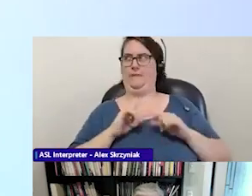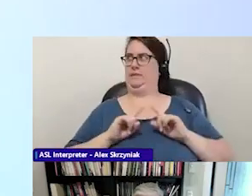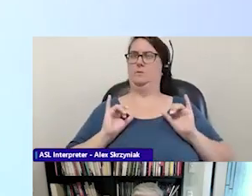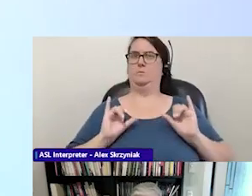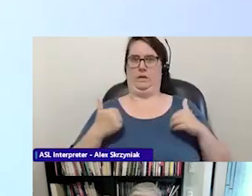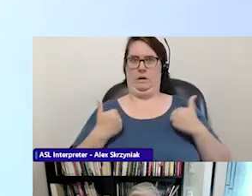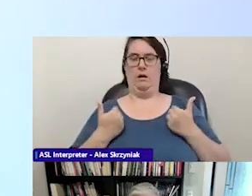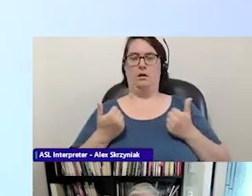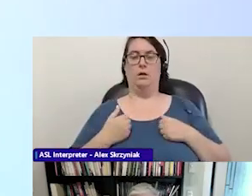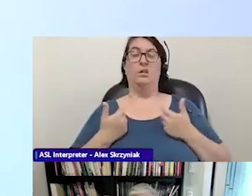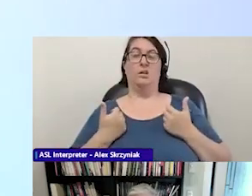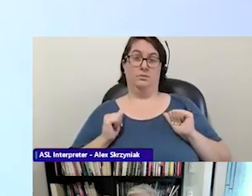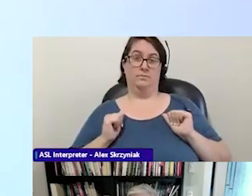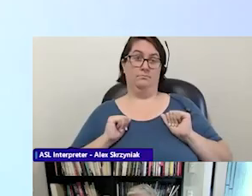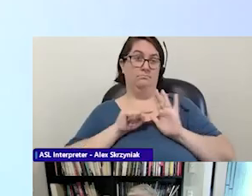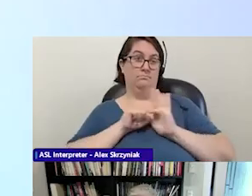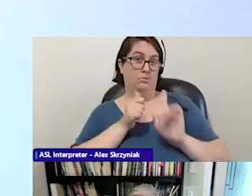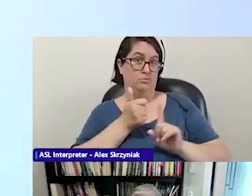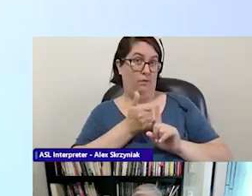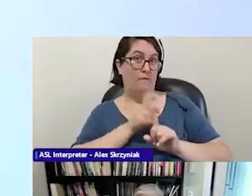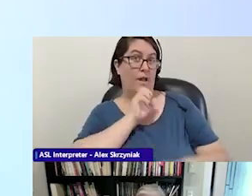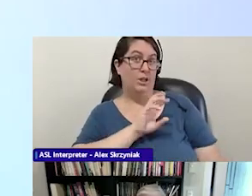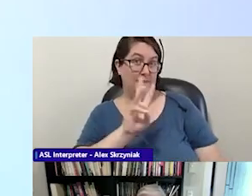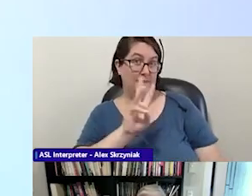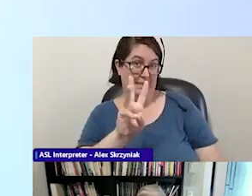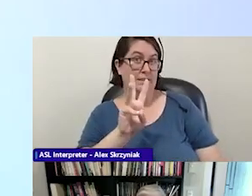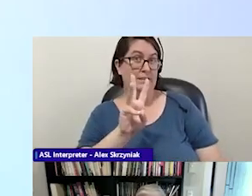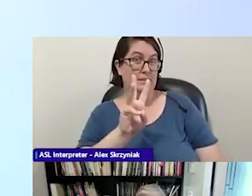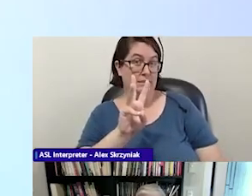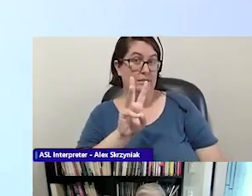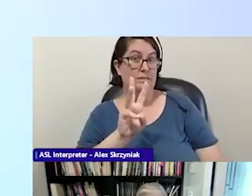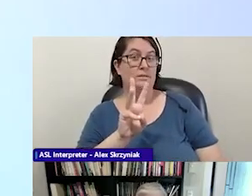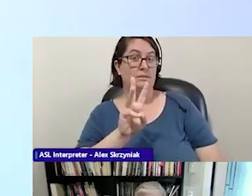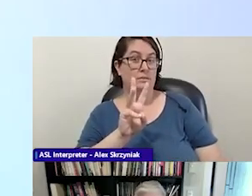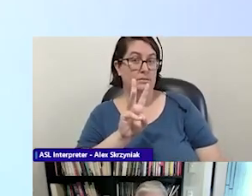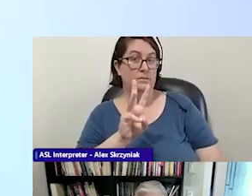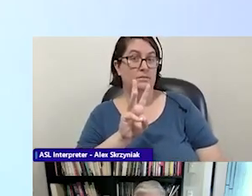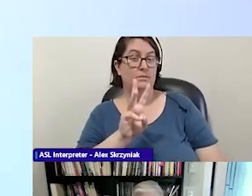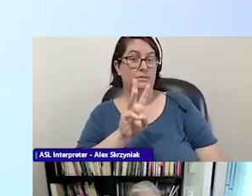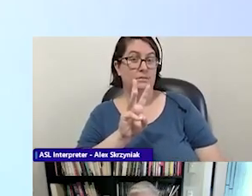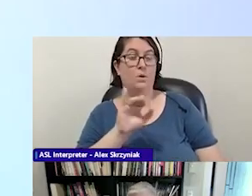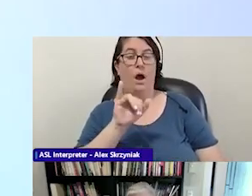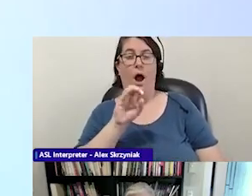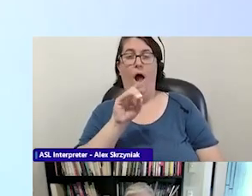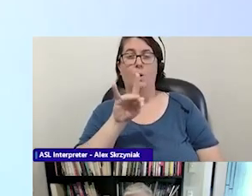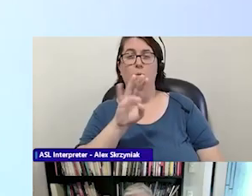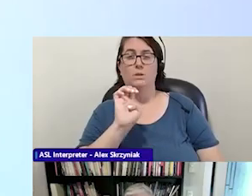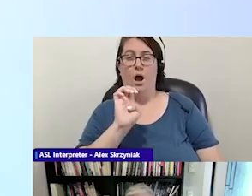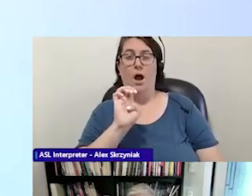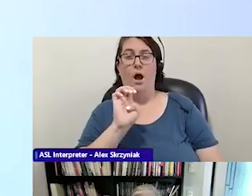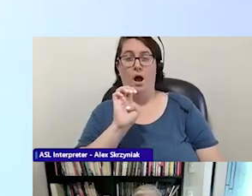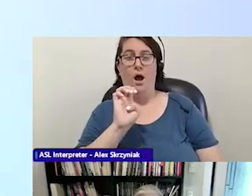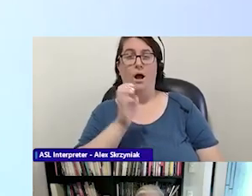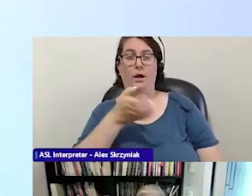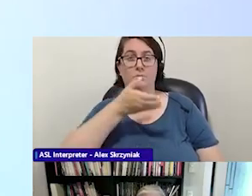attempted suicide at the age of 6. She stockpiled bottles of iodine in a vacant lot